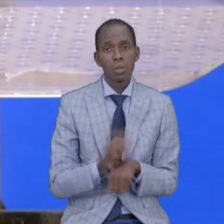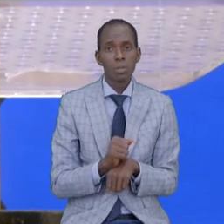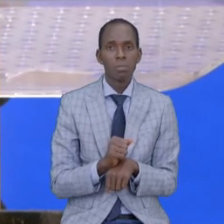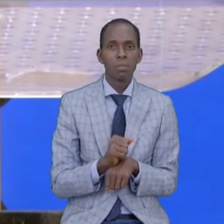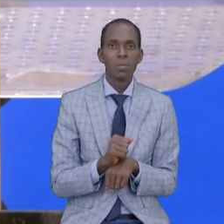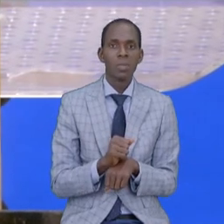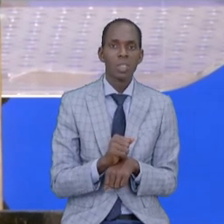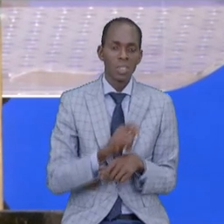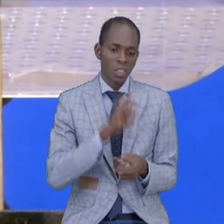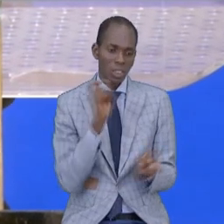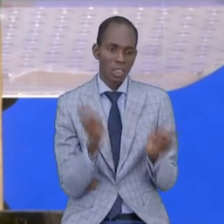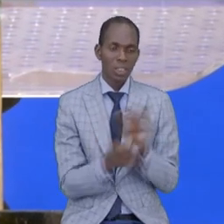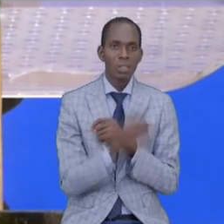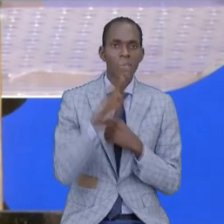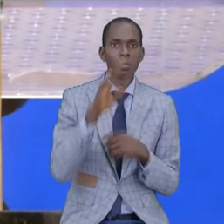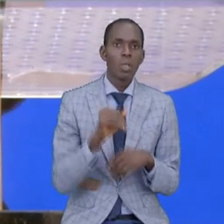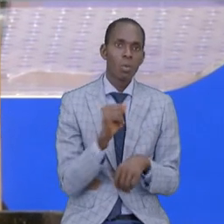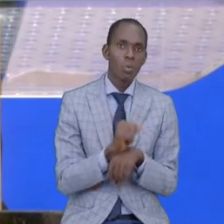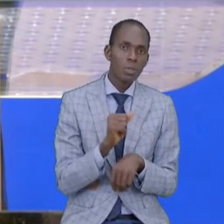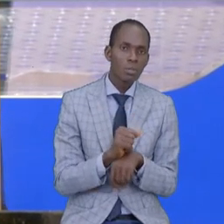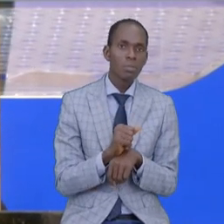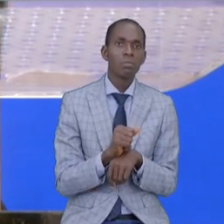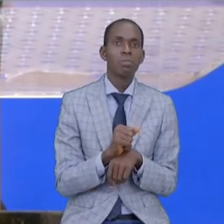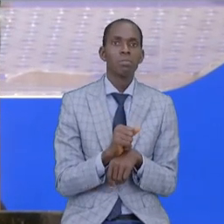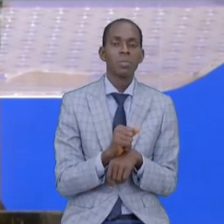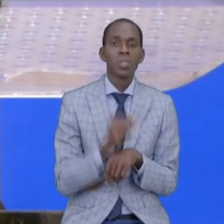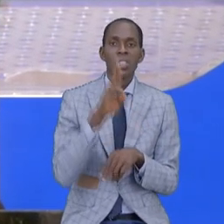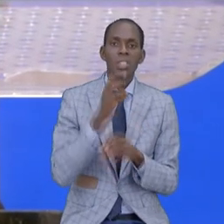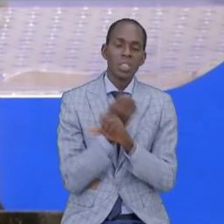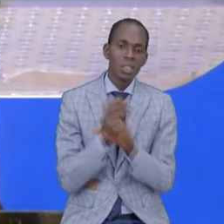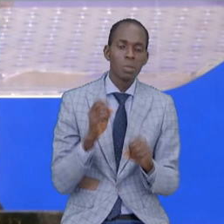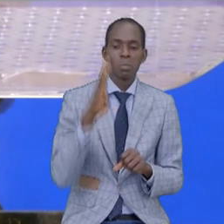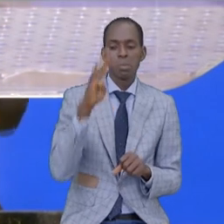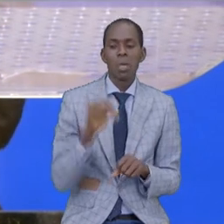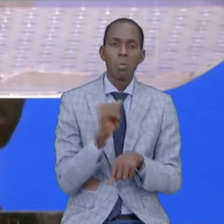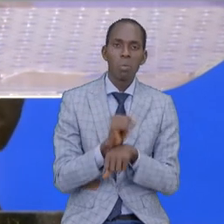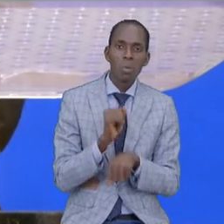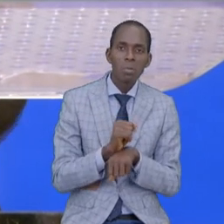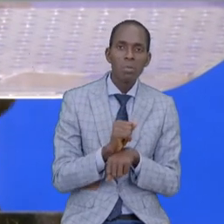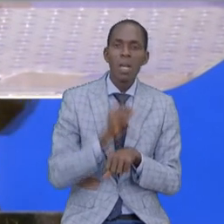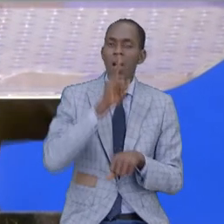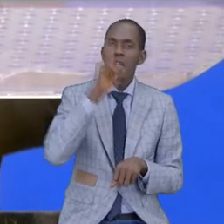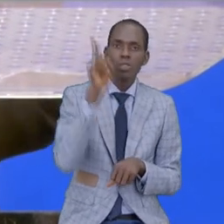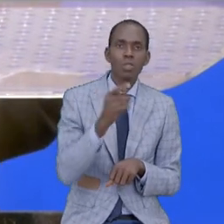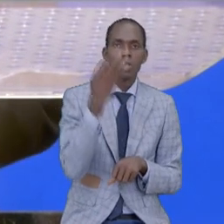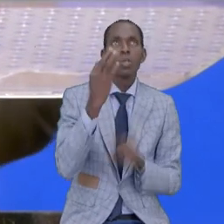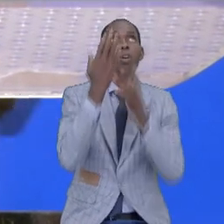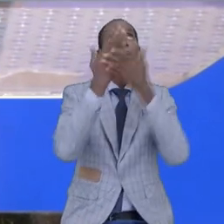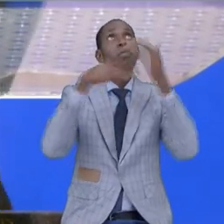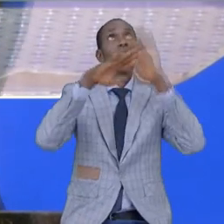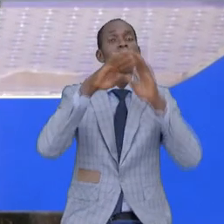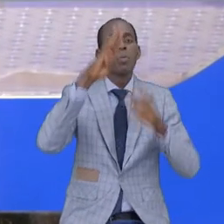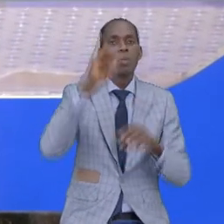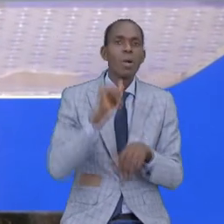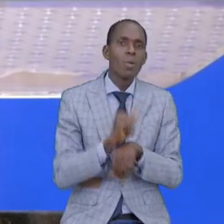Transformed by works? Redeemed by works? Assured of heaven by works?